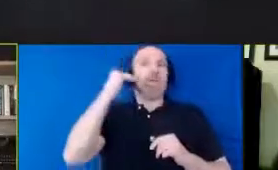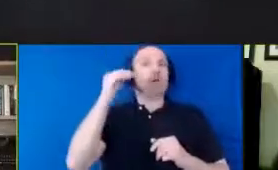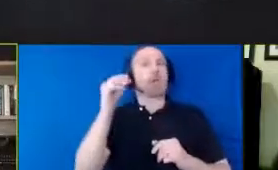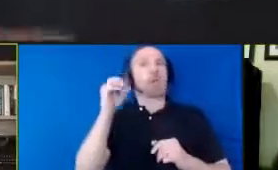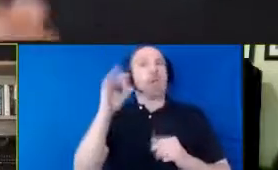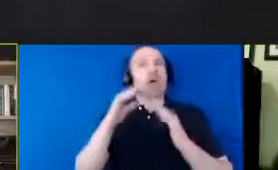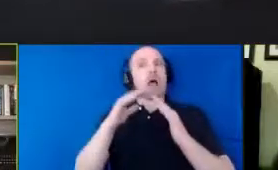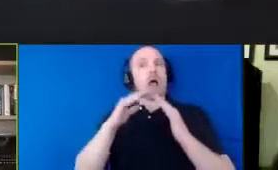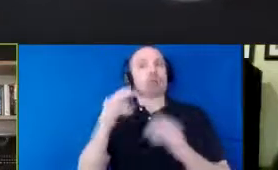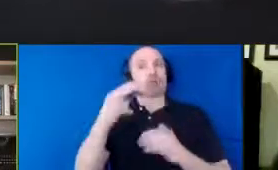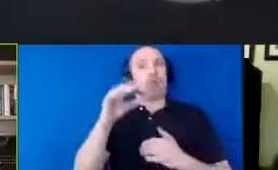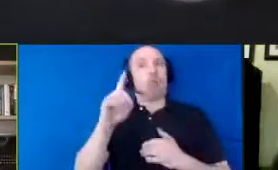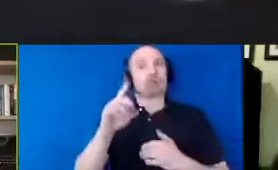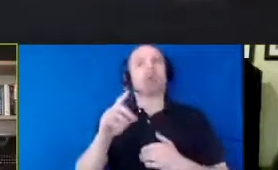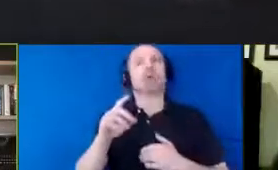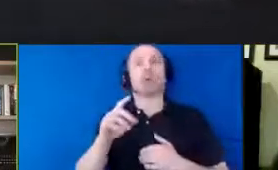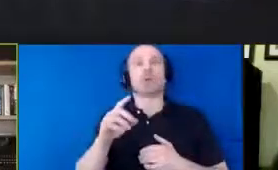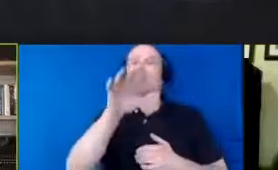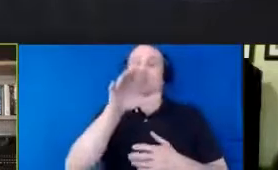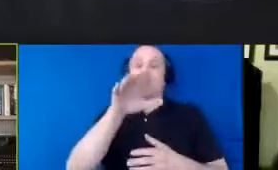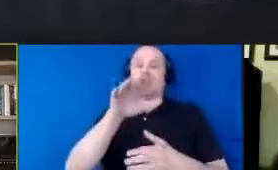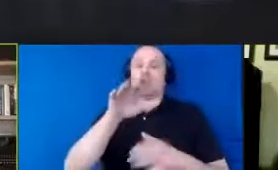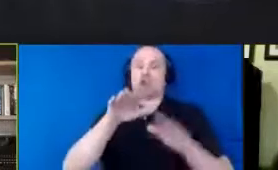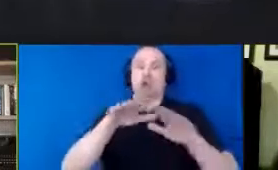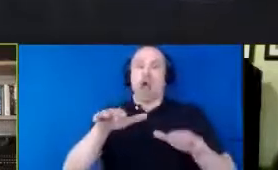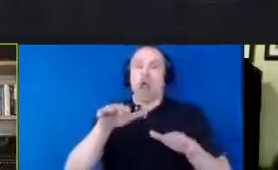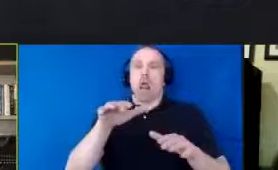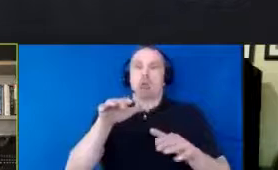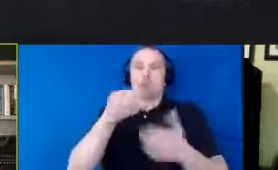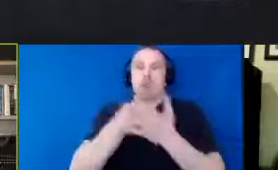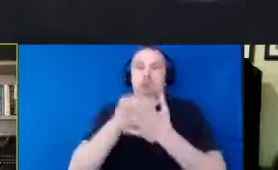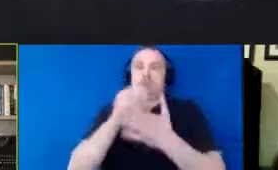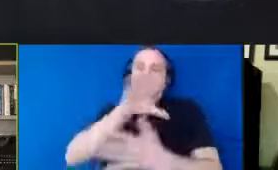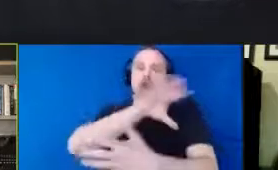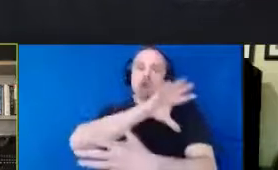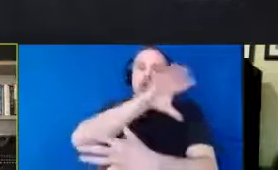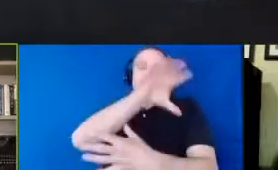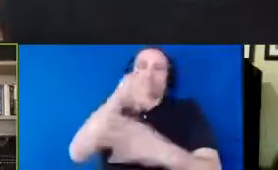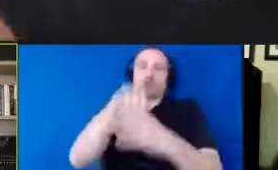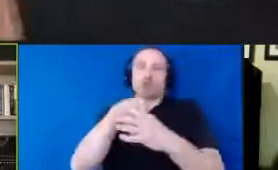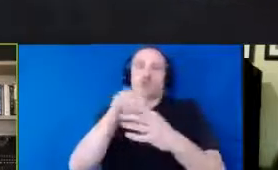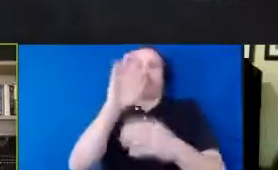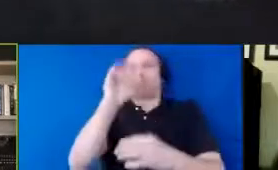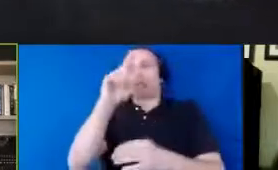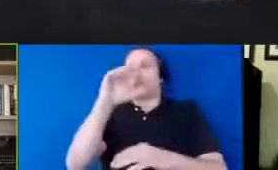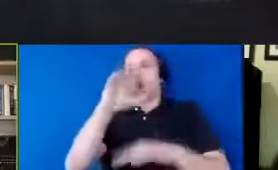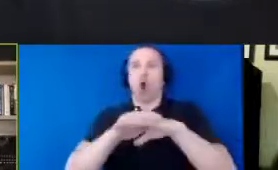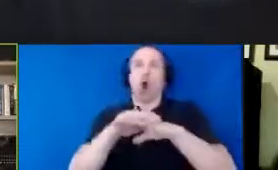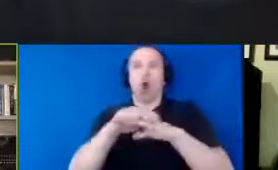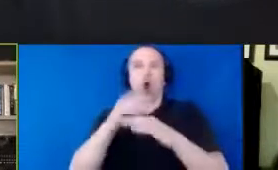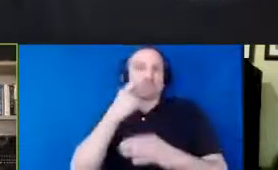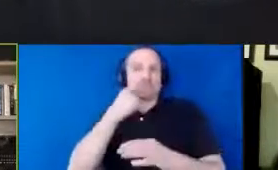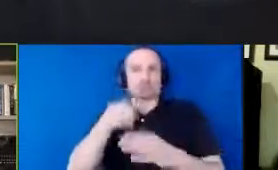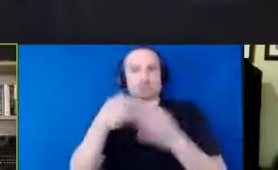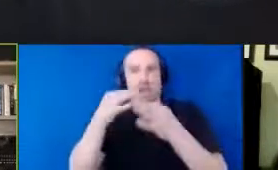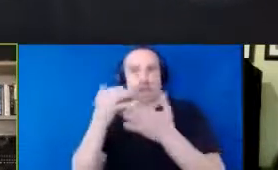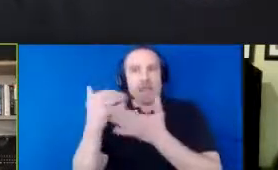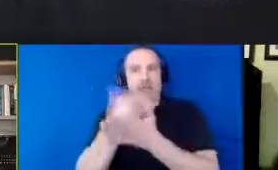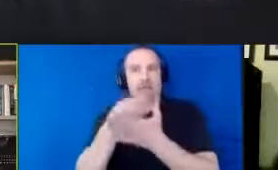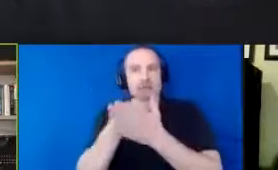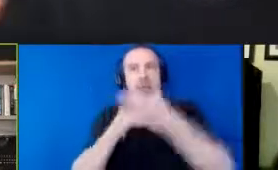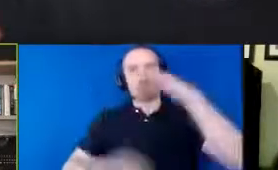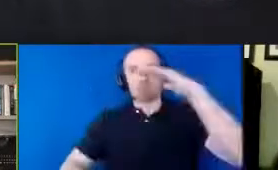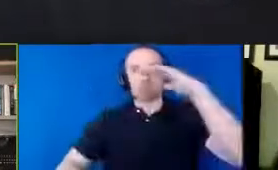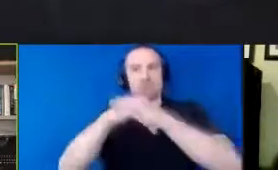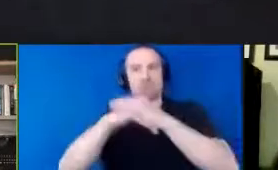in there also. That is also income capped at it's the $111,000, I think, for a